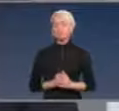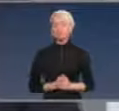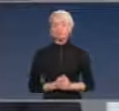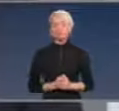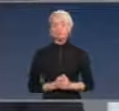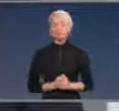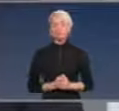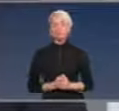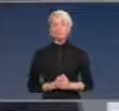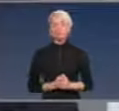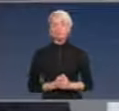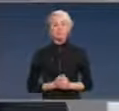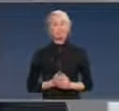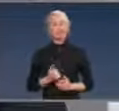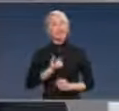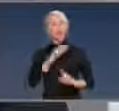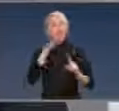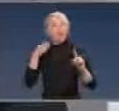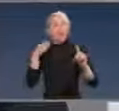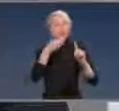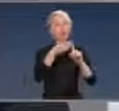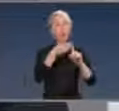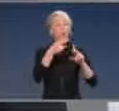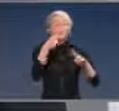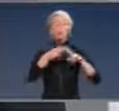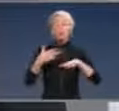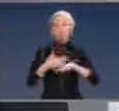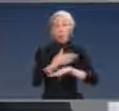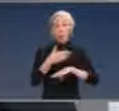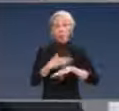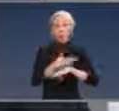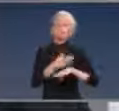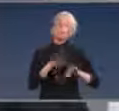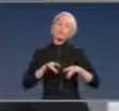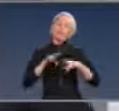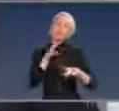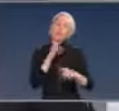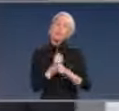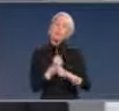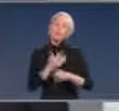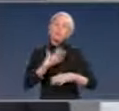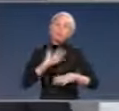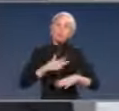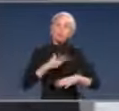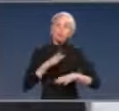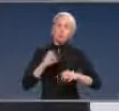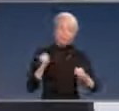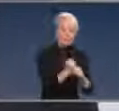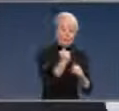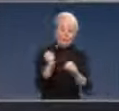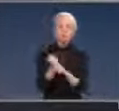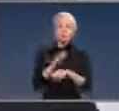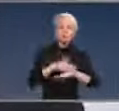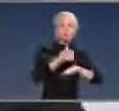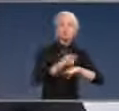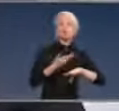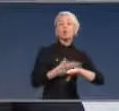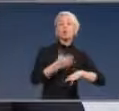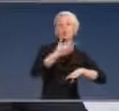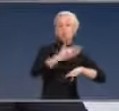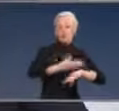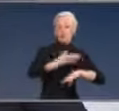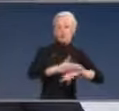jobs. Our goal is to create jobs and to reduce the effective rate of